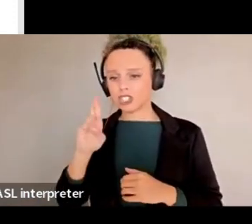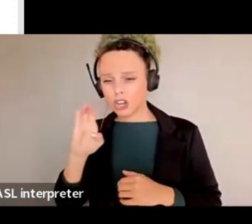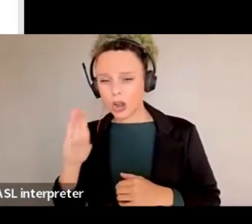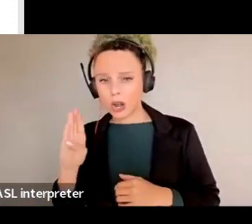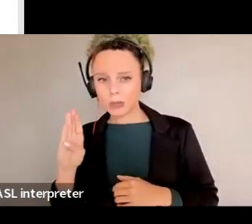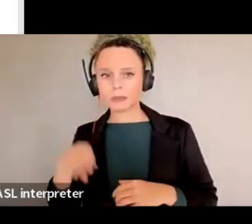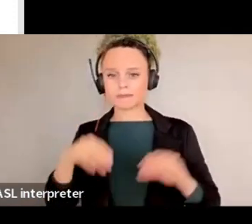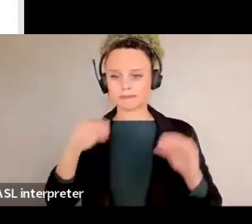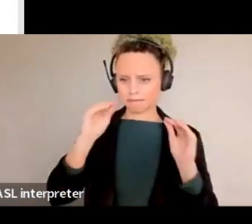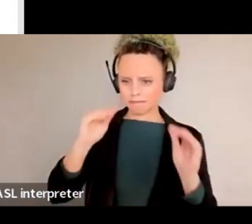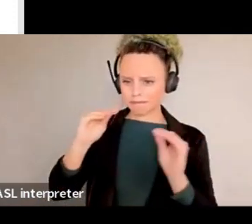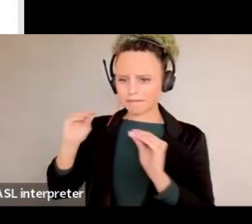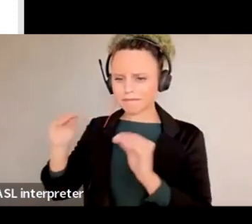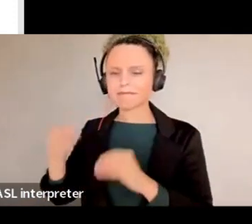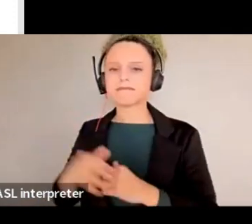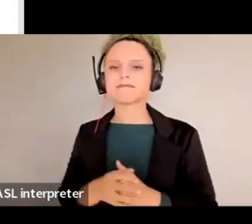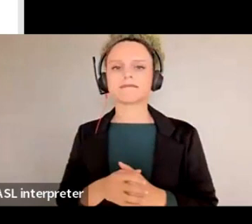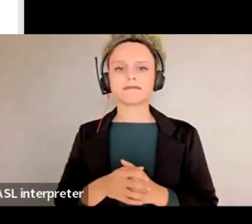what those sources are,